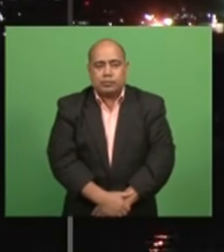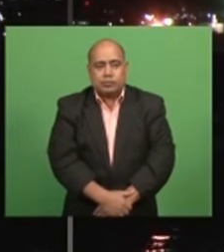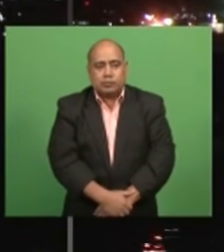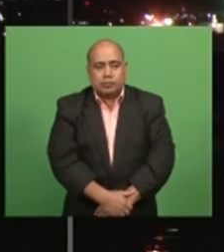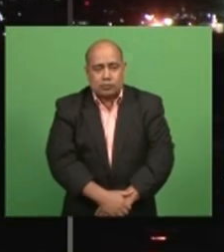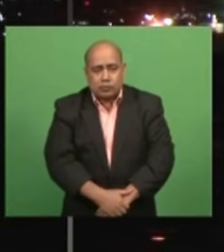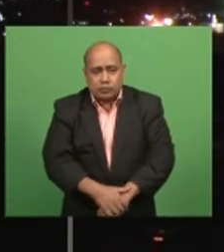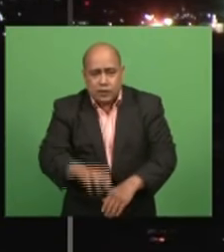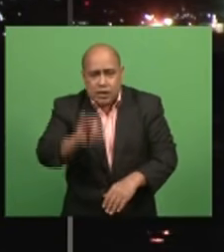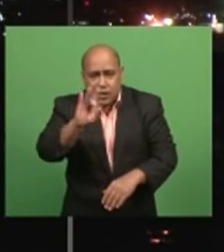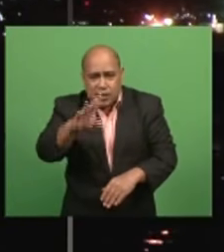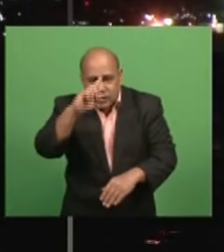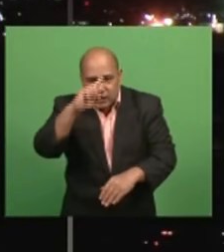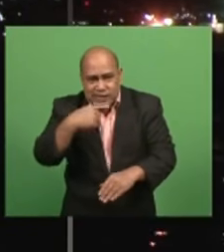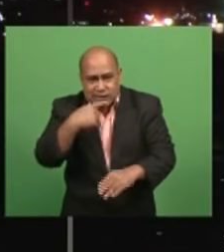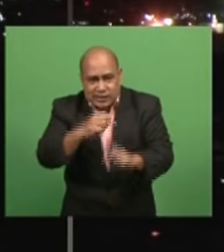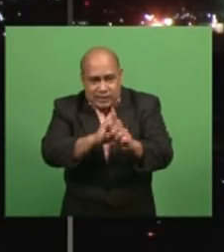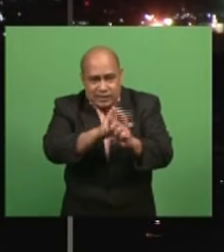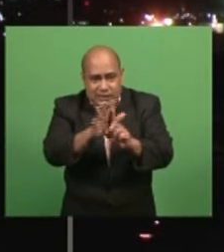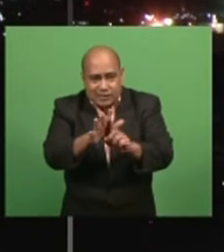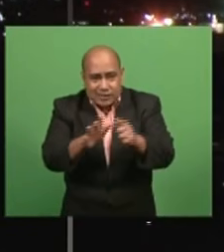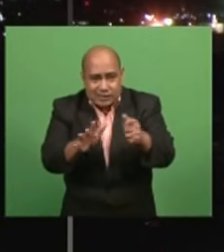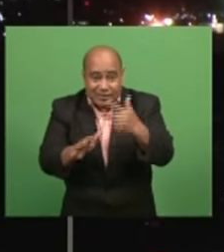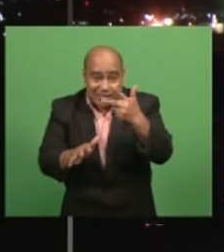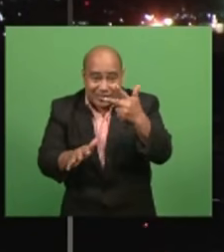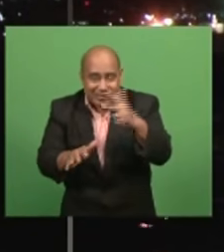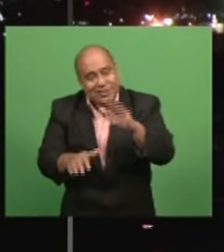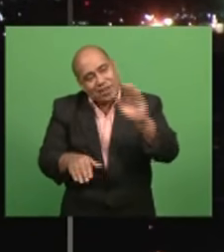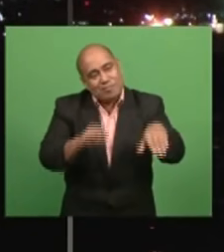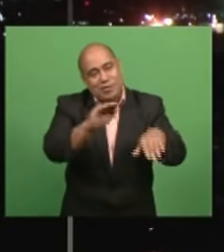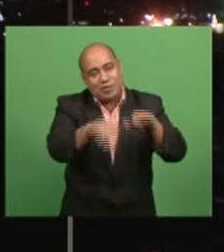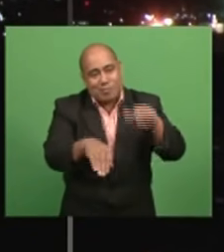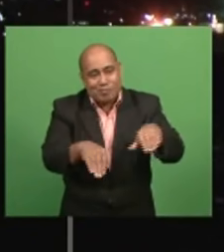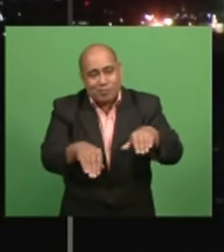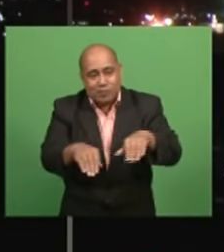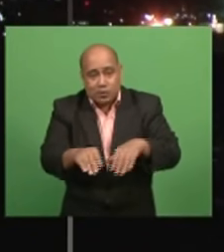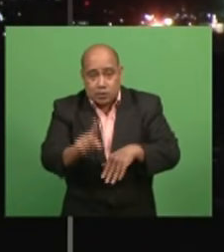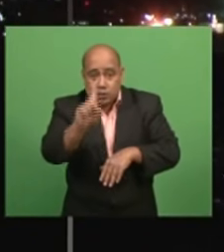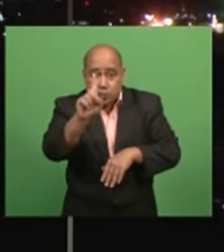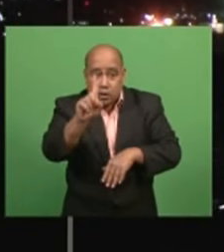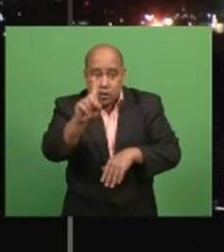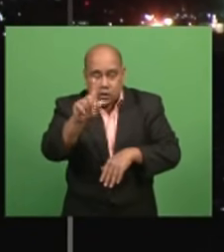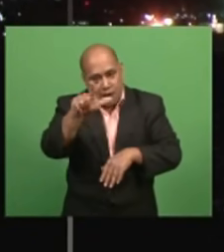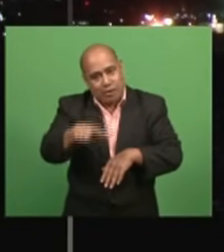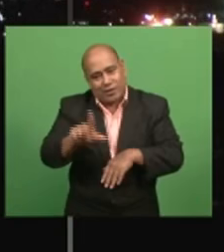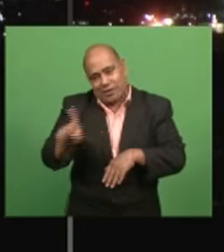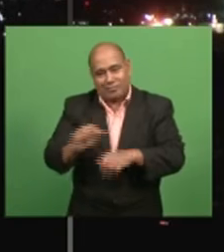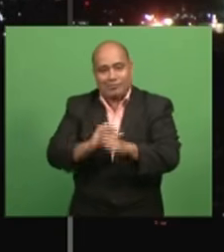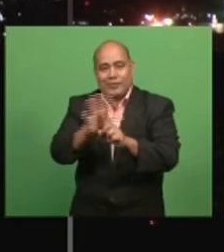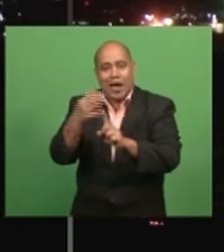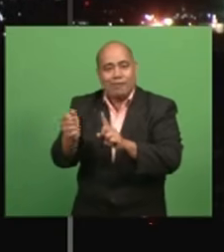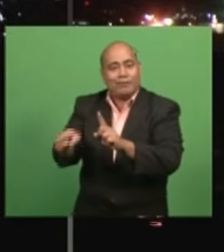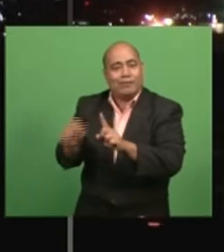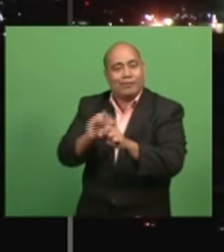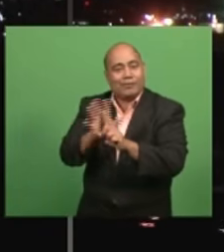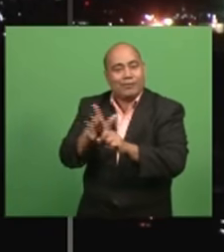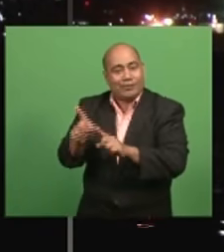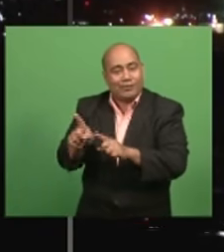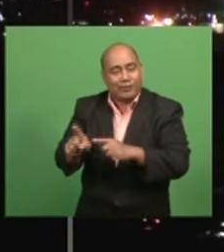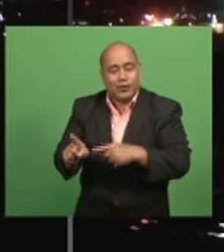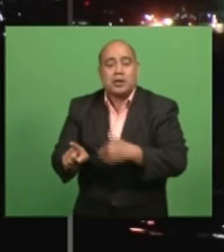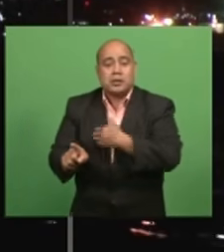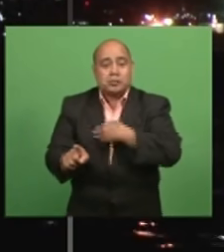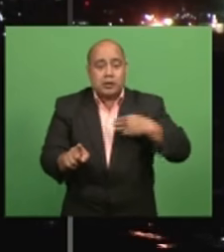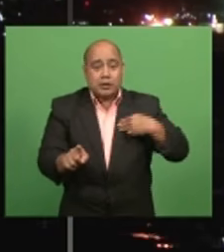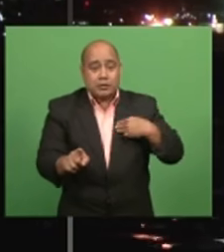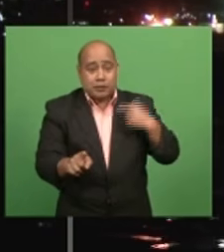recovered from COVID-19 have been sent home for self-isolation, while one remains in hospital. Health Minister Dr. Ifiremi